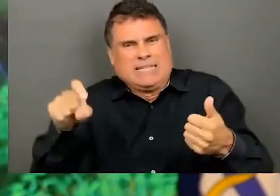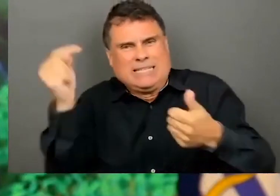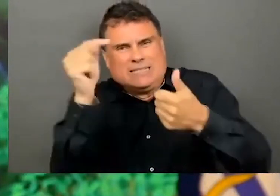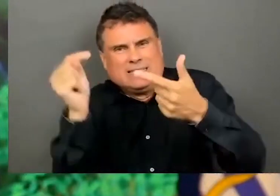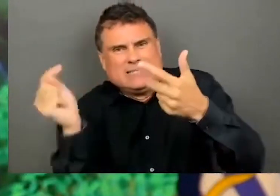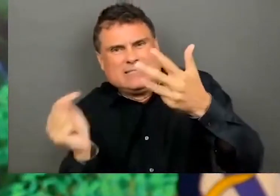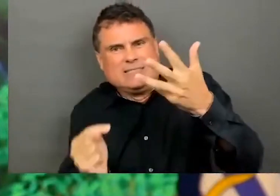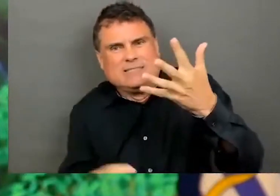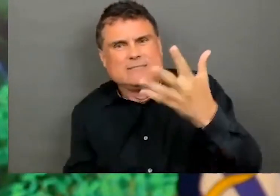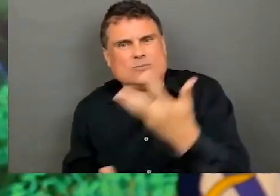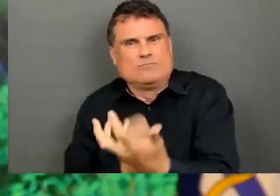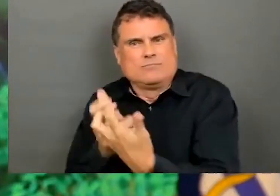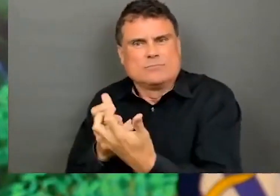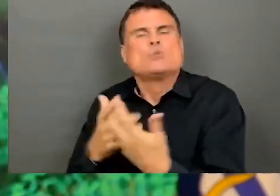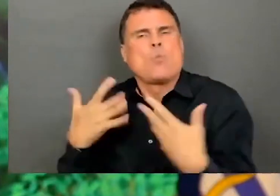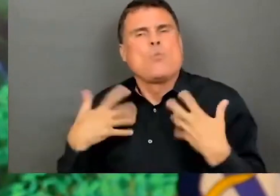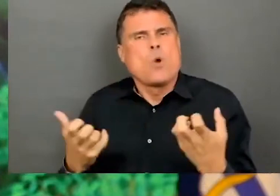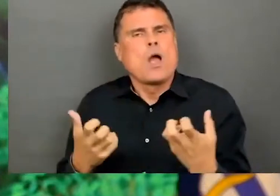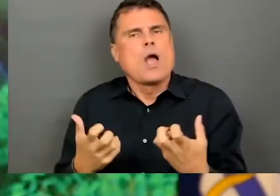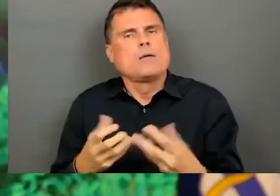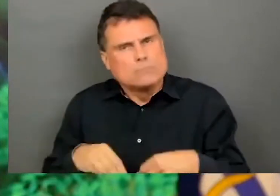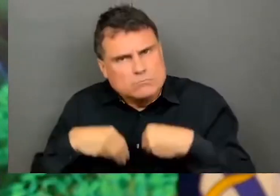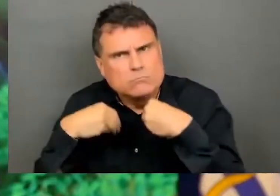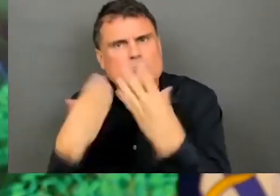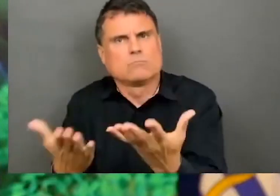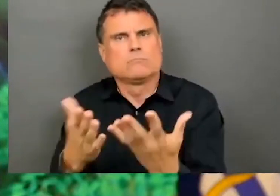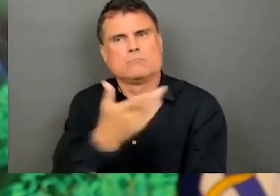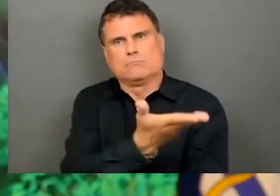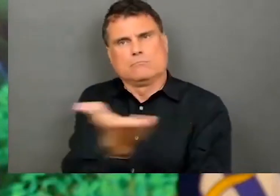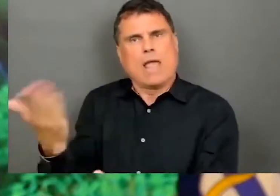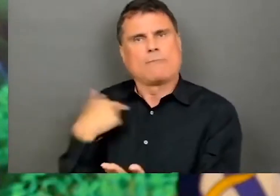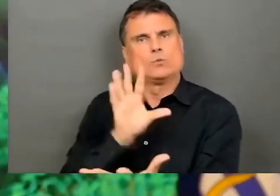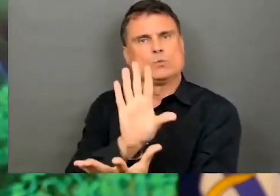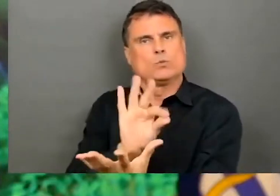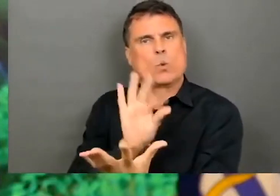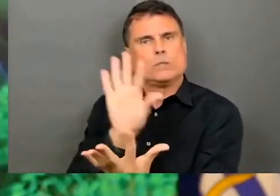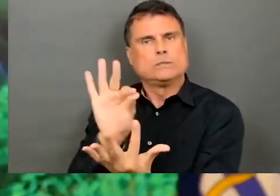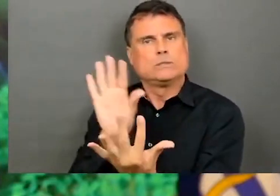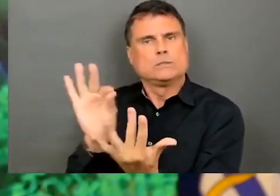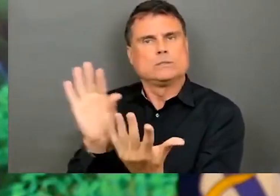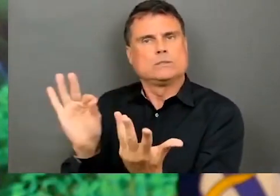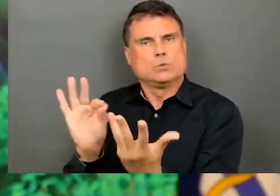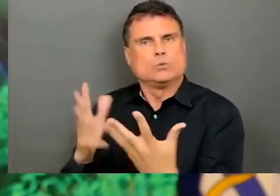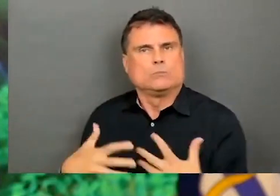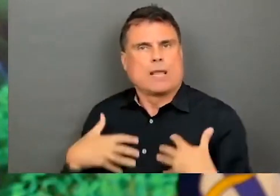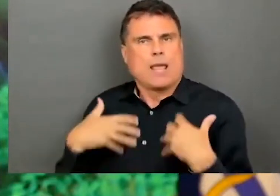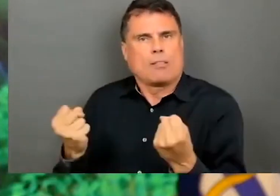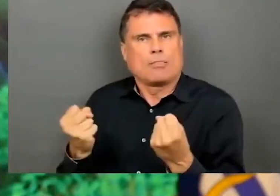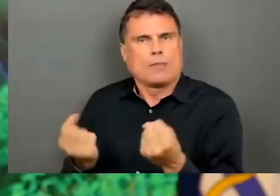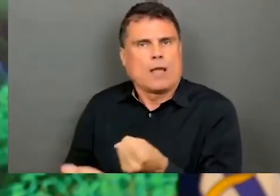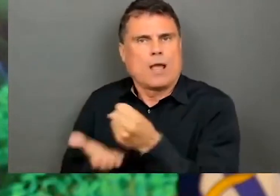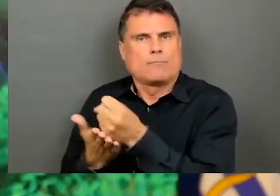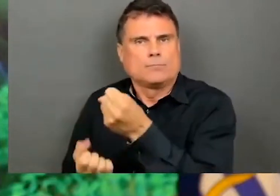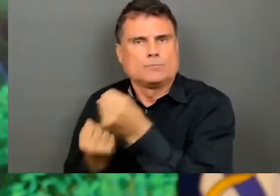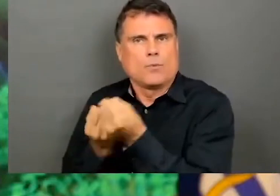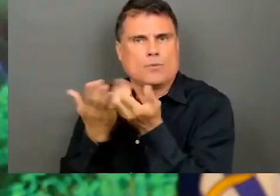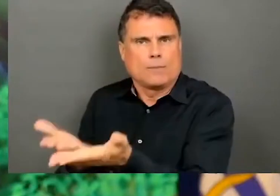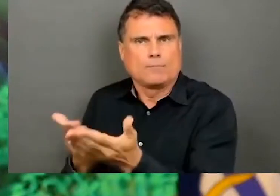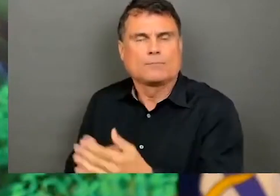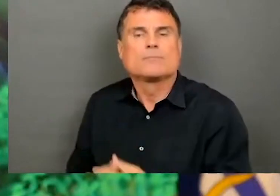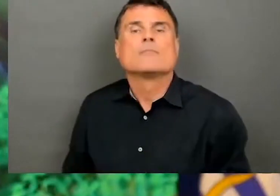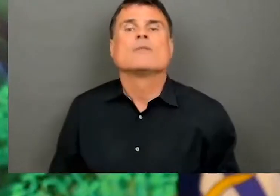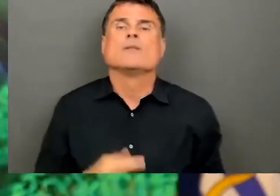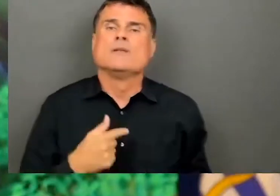options. As we continue to grapple with the overdose emergency, I'm thankful for the good work being done on the ground, saving lives every